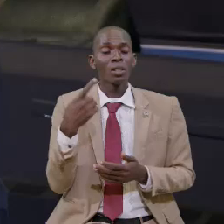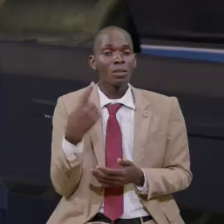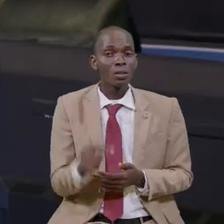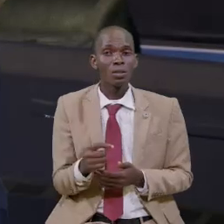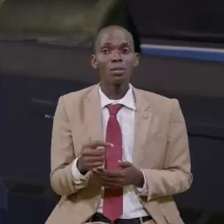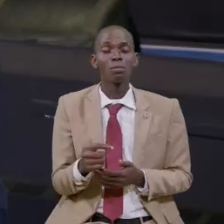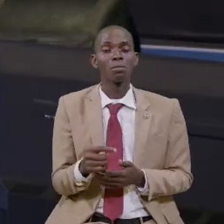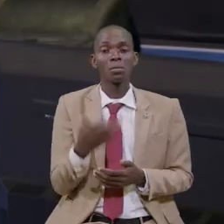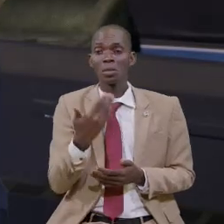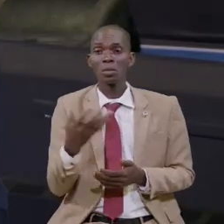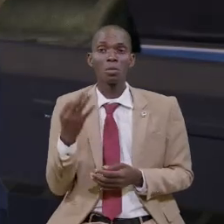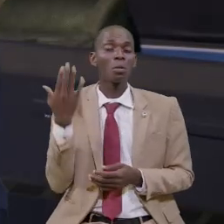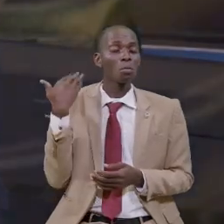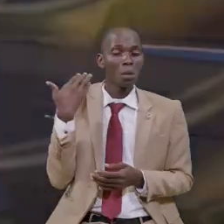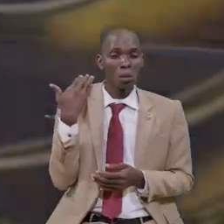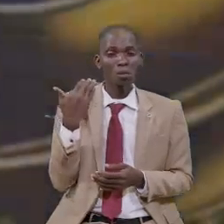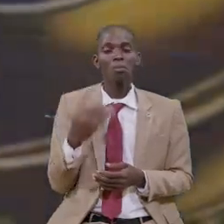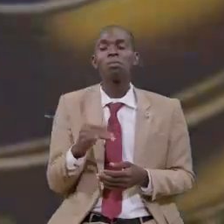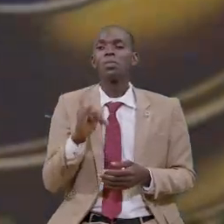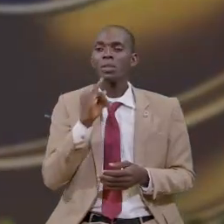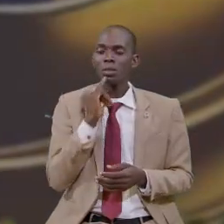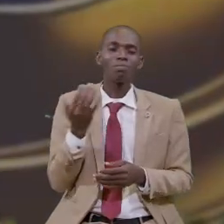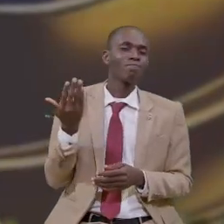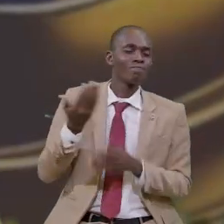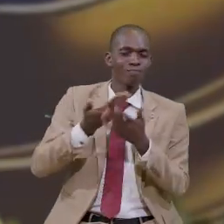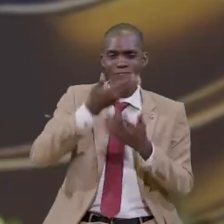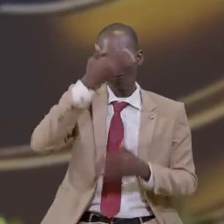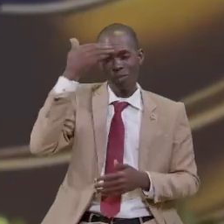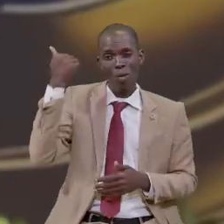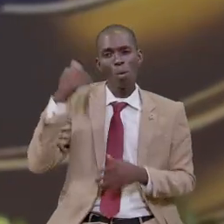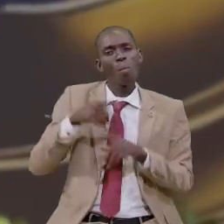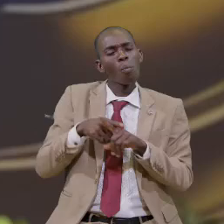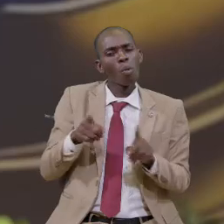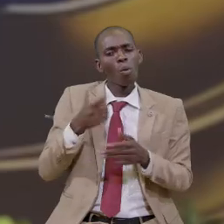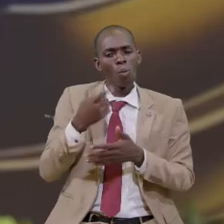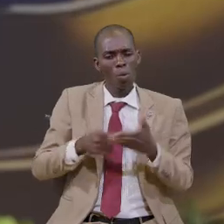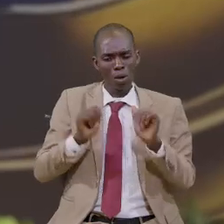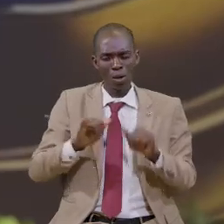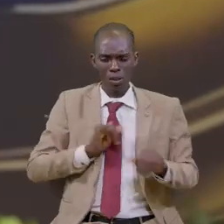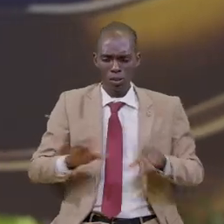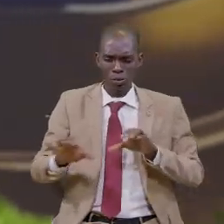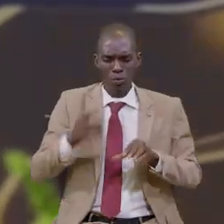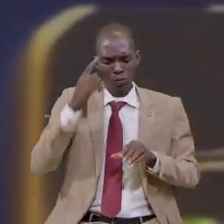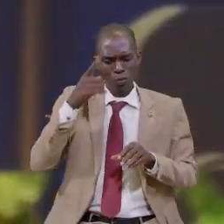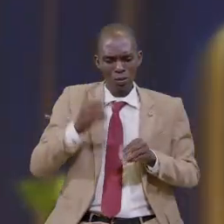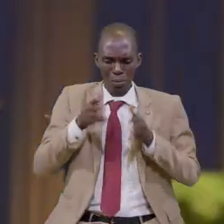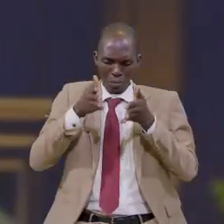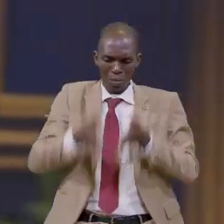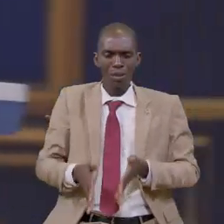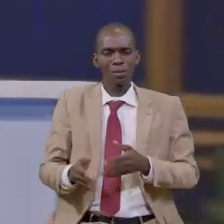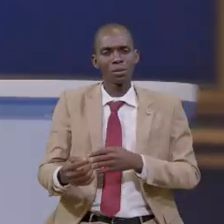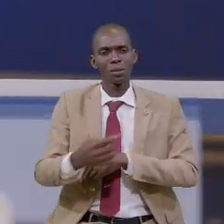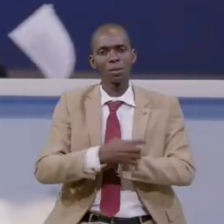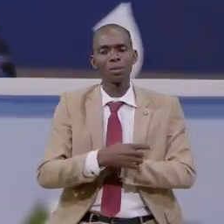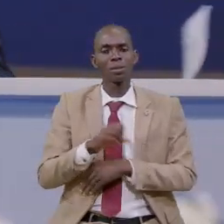gone. On record. But what do I do for the rest of this day? For the rest of this